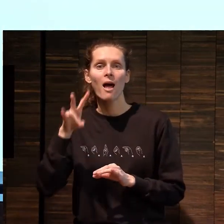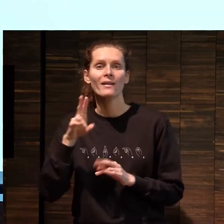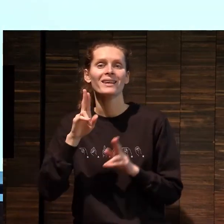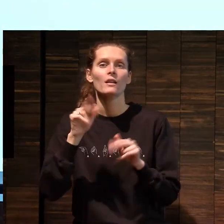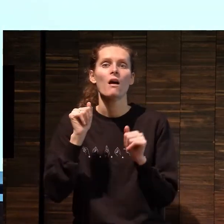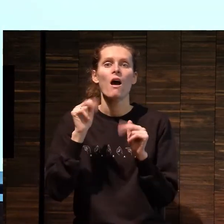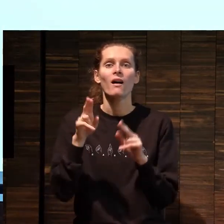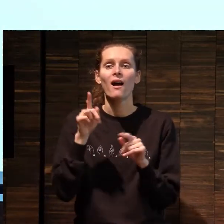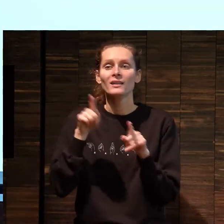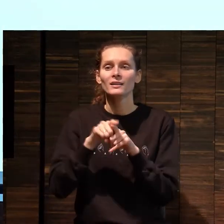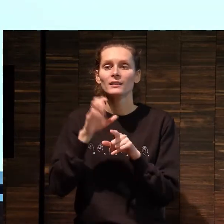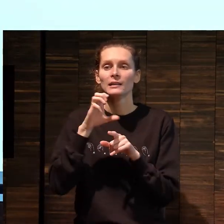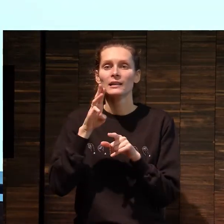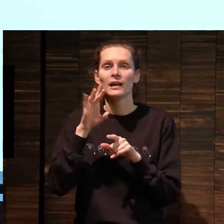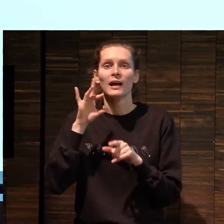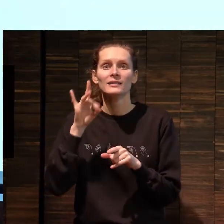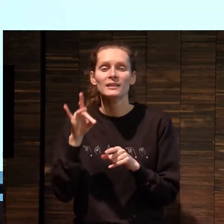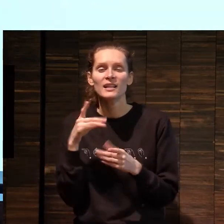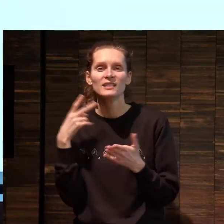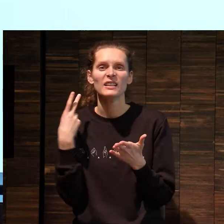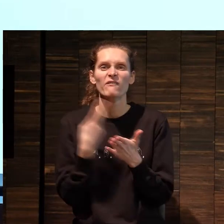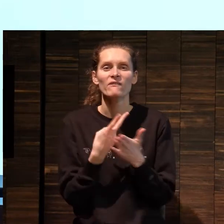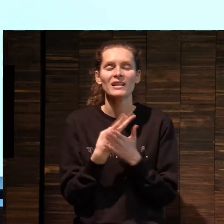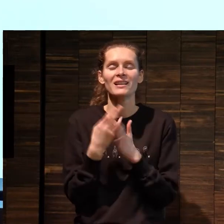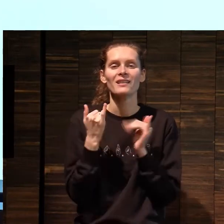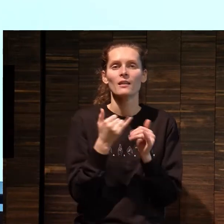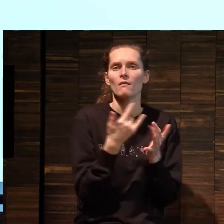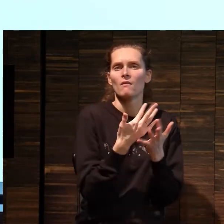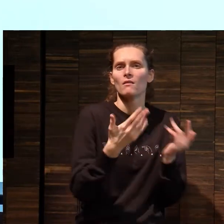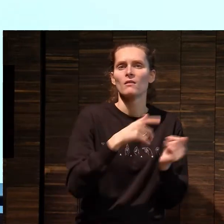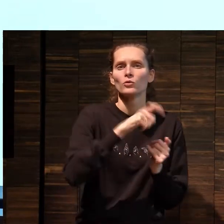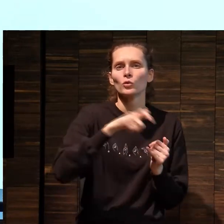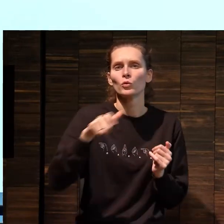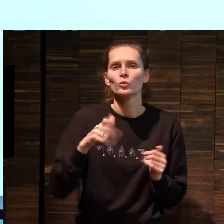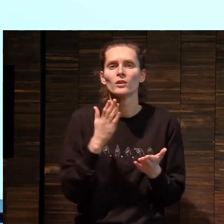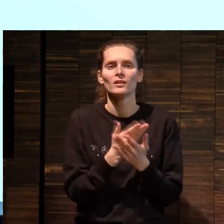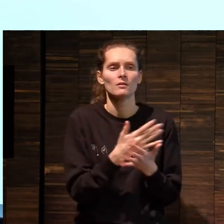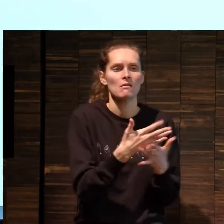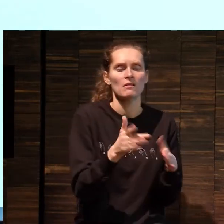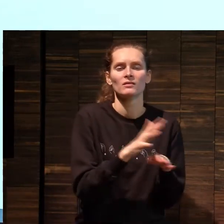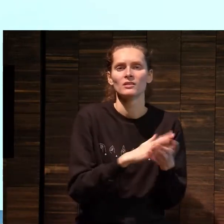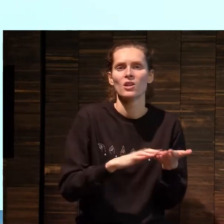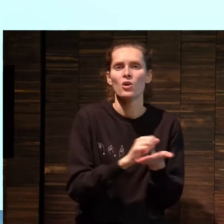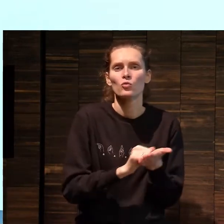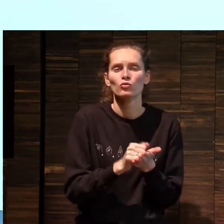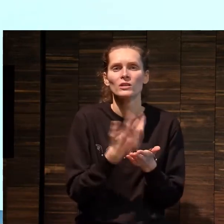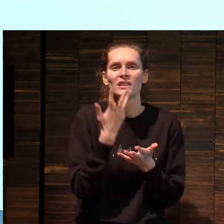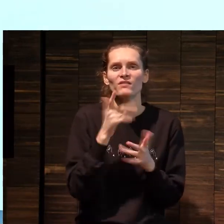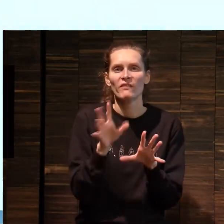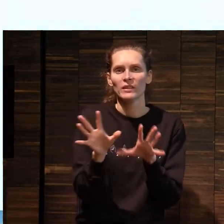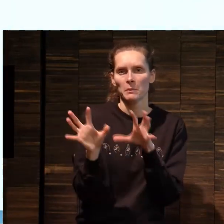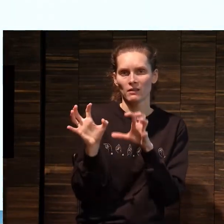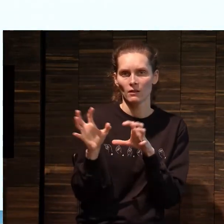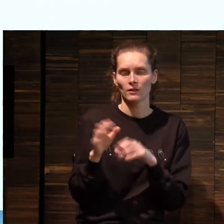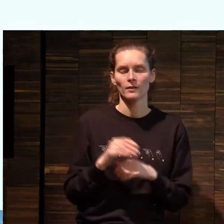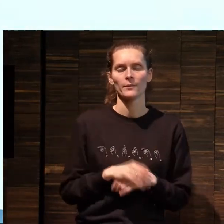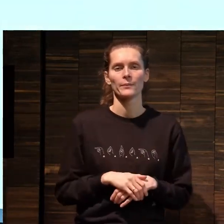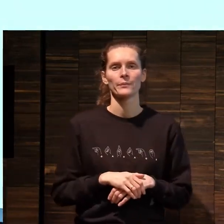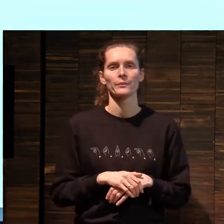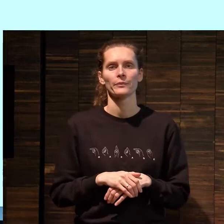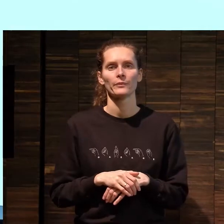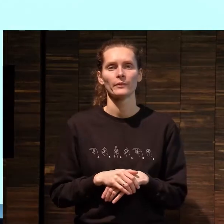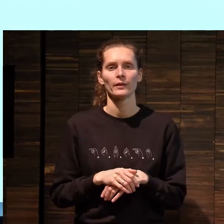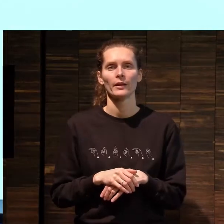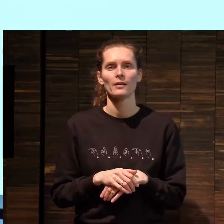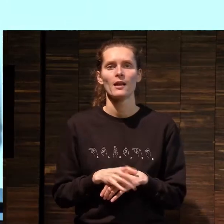and see in this plugin what it looks like for different types of color blindness. It will show you the way it looks like.